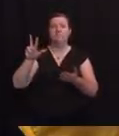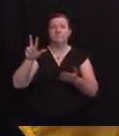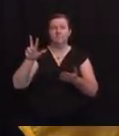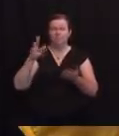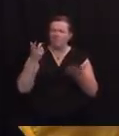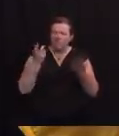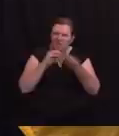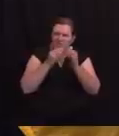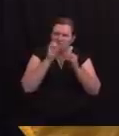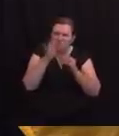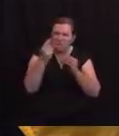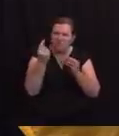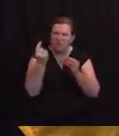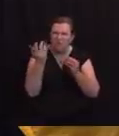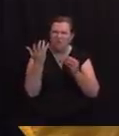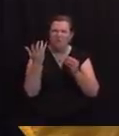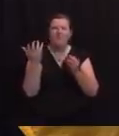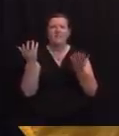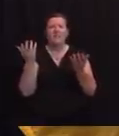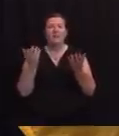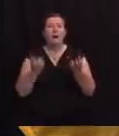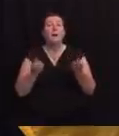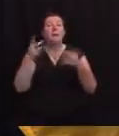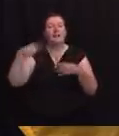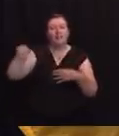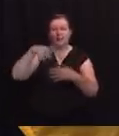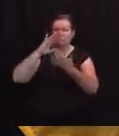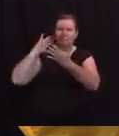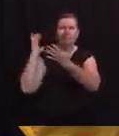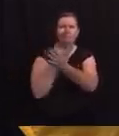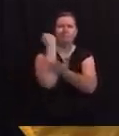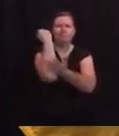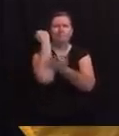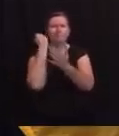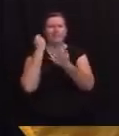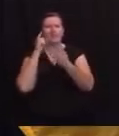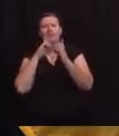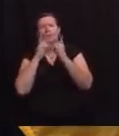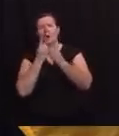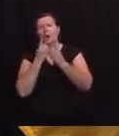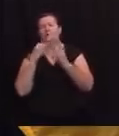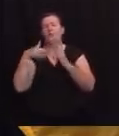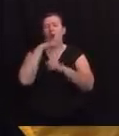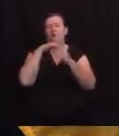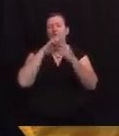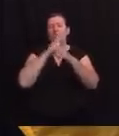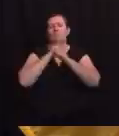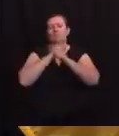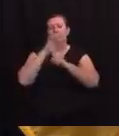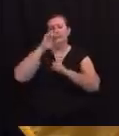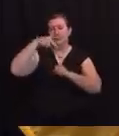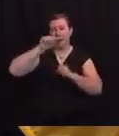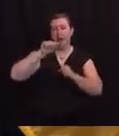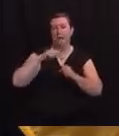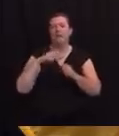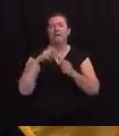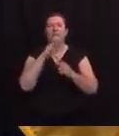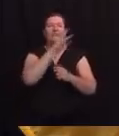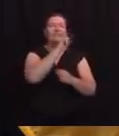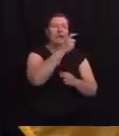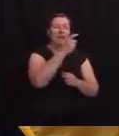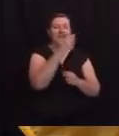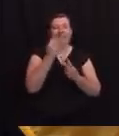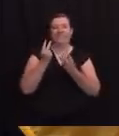104,253. That's how many of you have taken advantage of the Department of Environmental Protection's Vax and Visit program and gotten your free